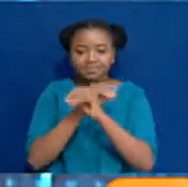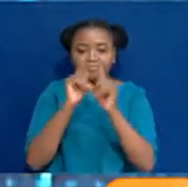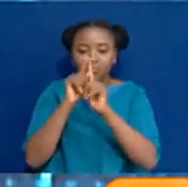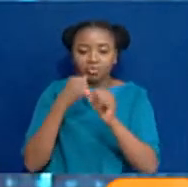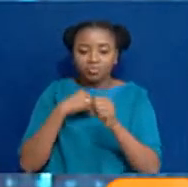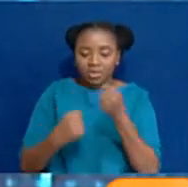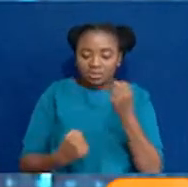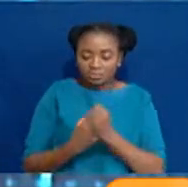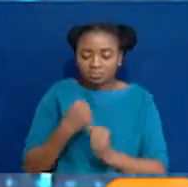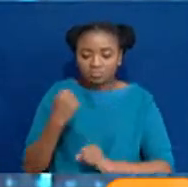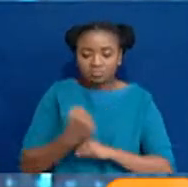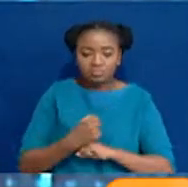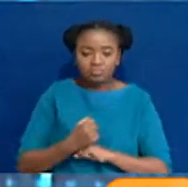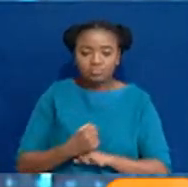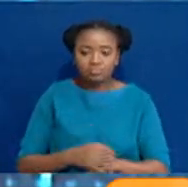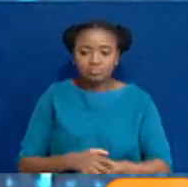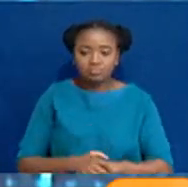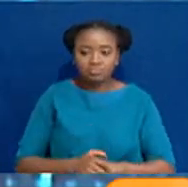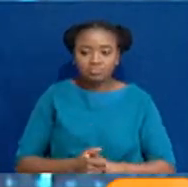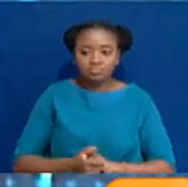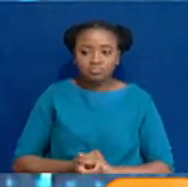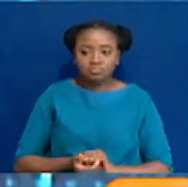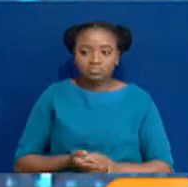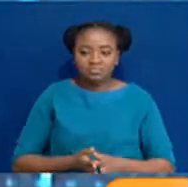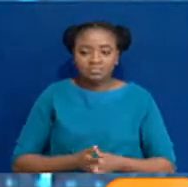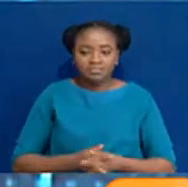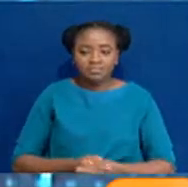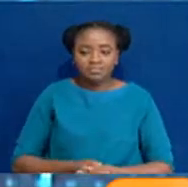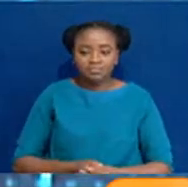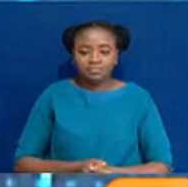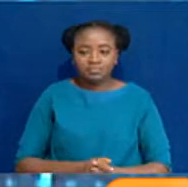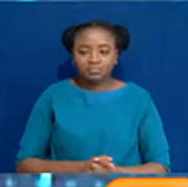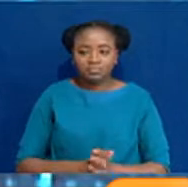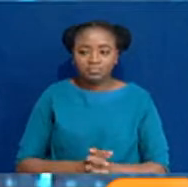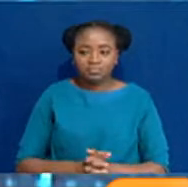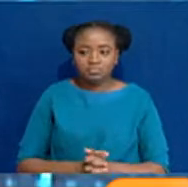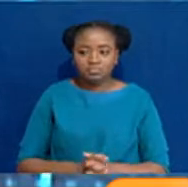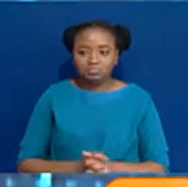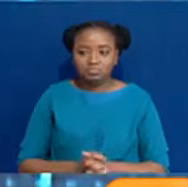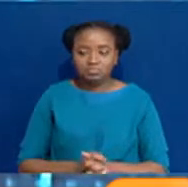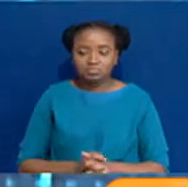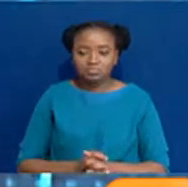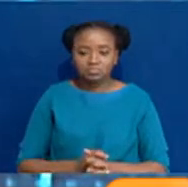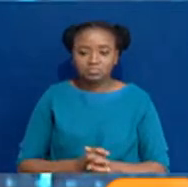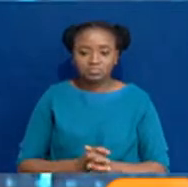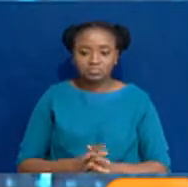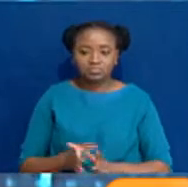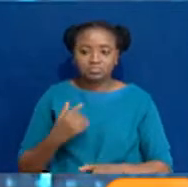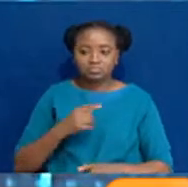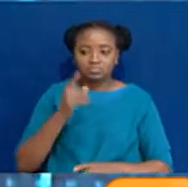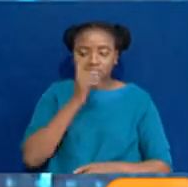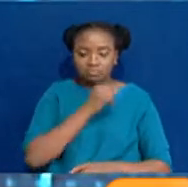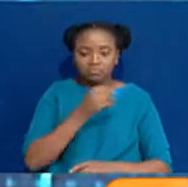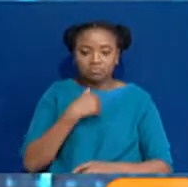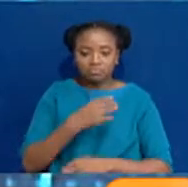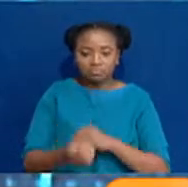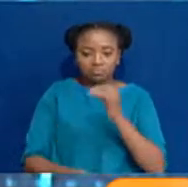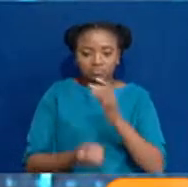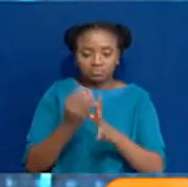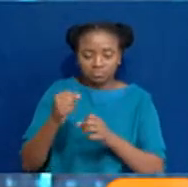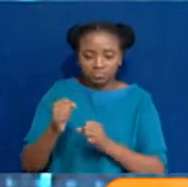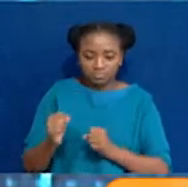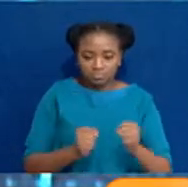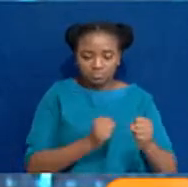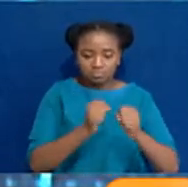interaction between the source of raw materials and the market. That's the direction we are going. And we have already come up with an e-commerce strategy